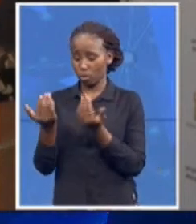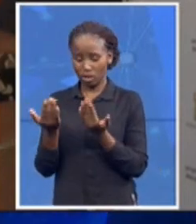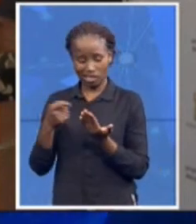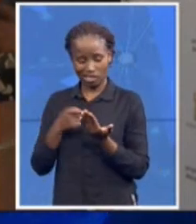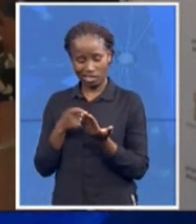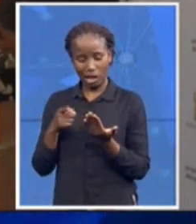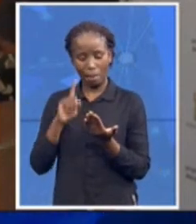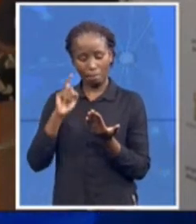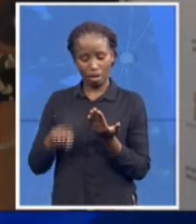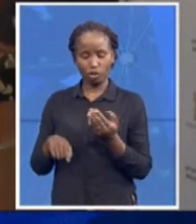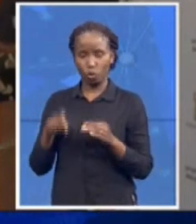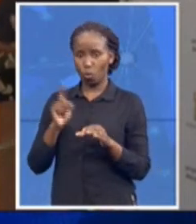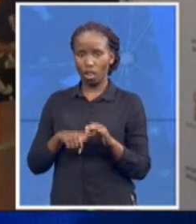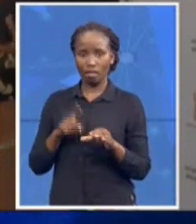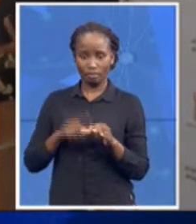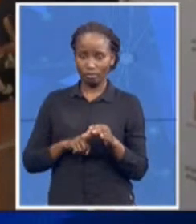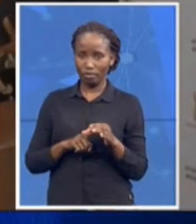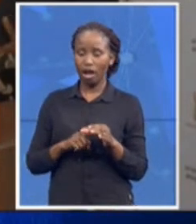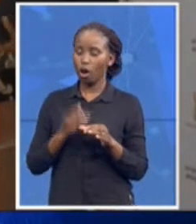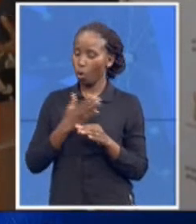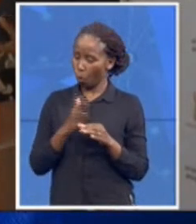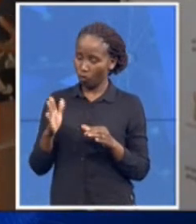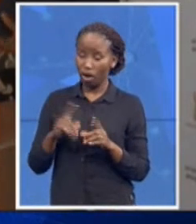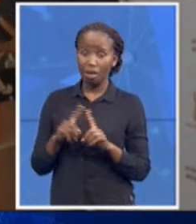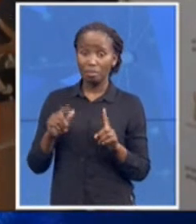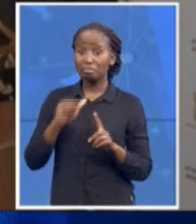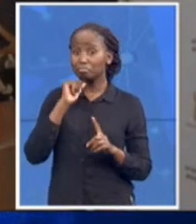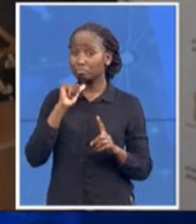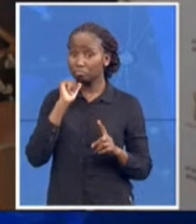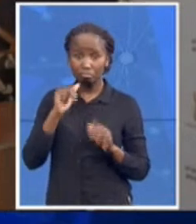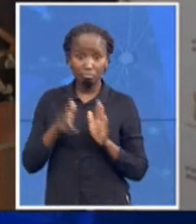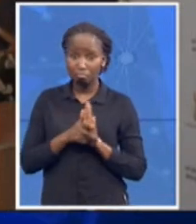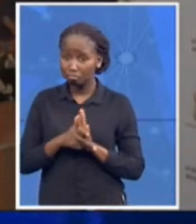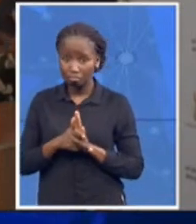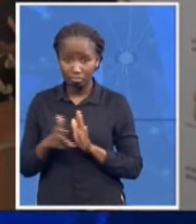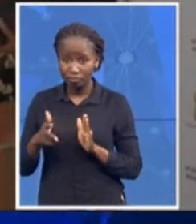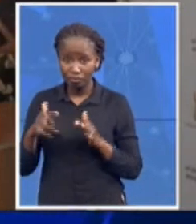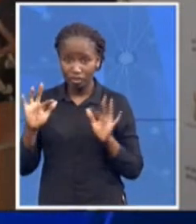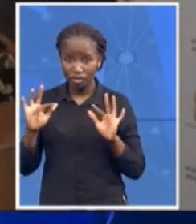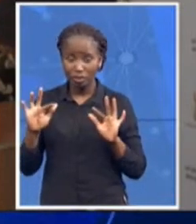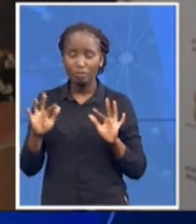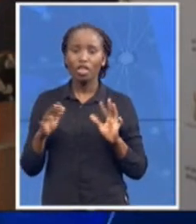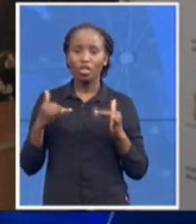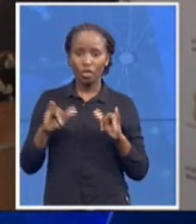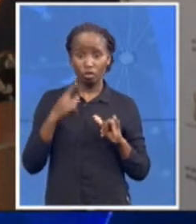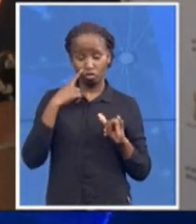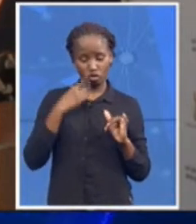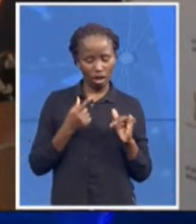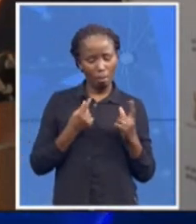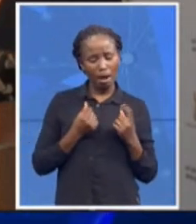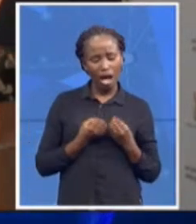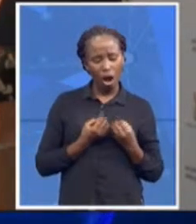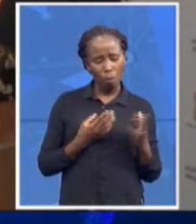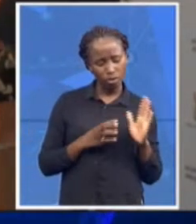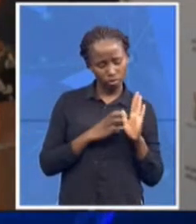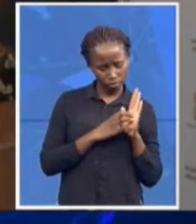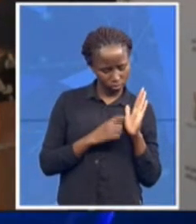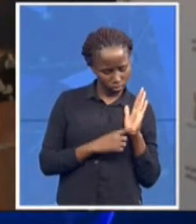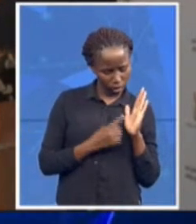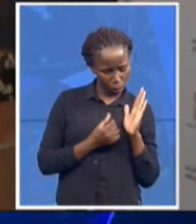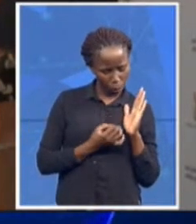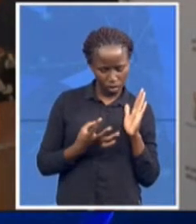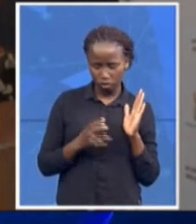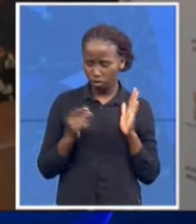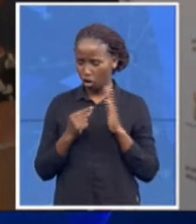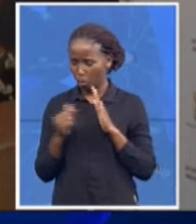We'll look at the amounts, and then we will also then pick some of them and do a further investigation that